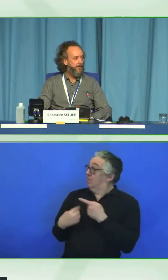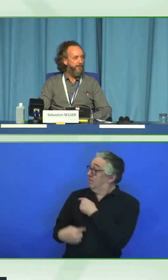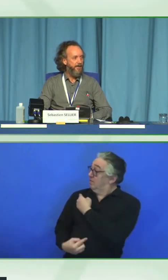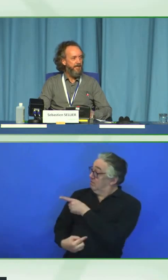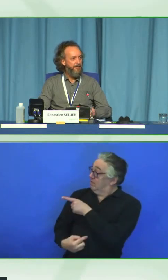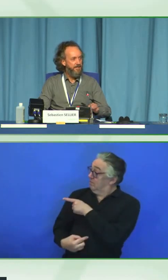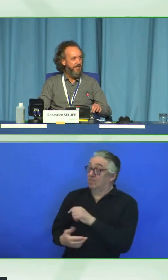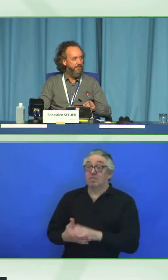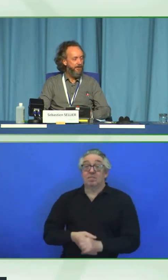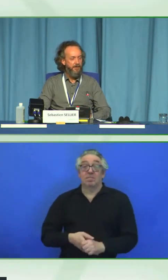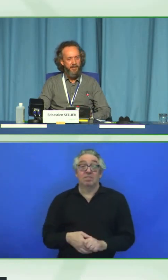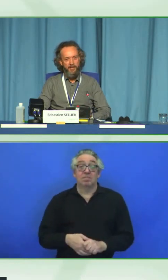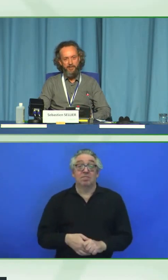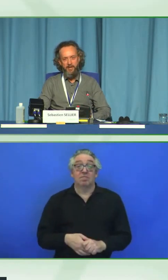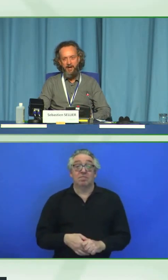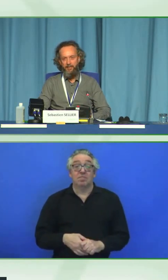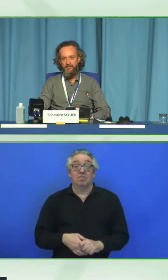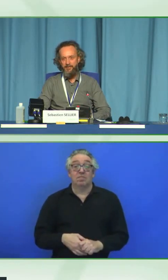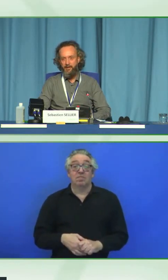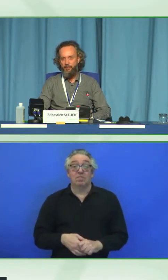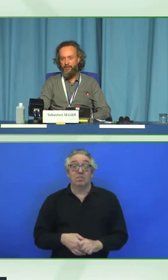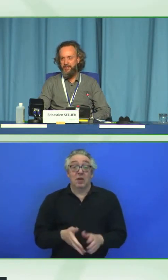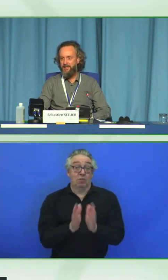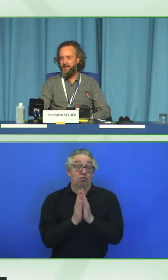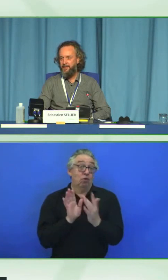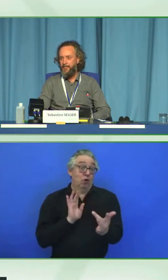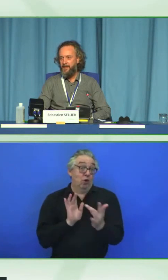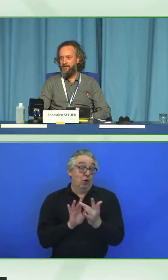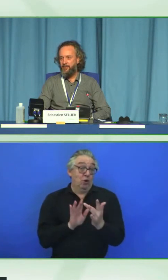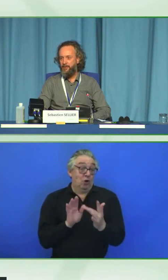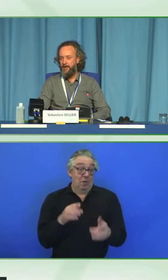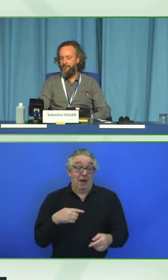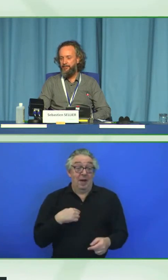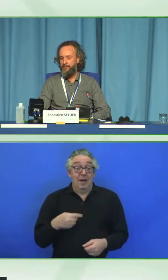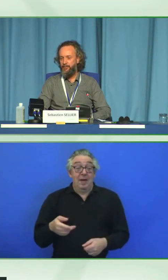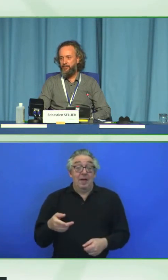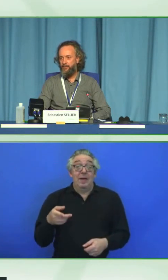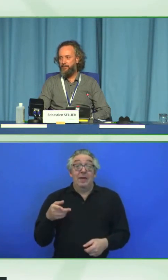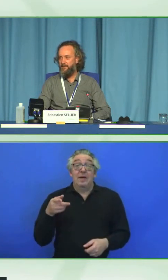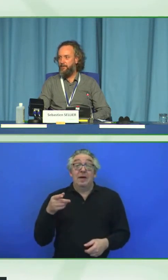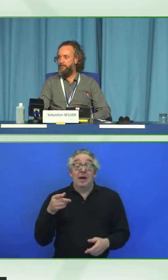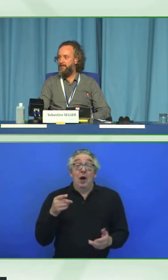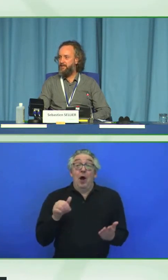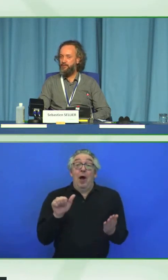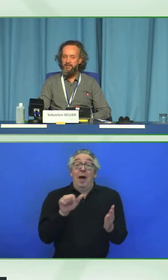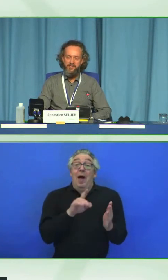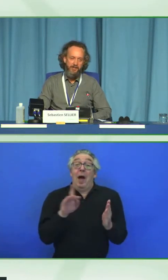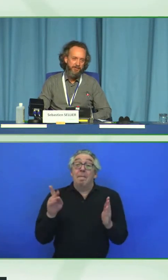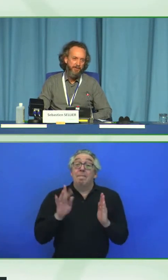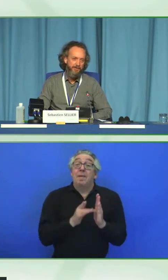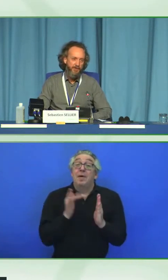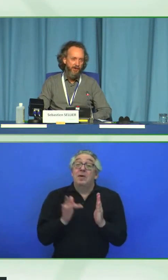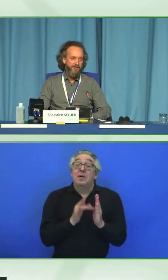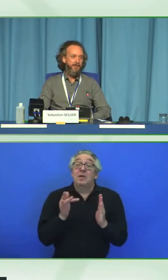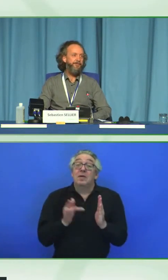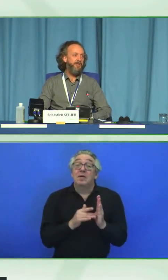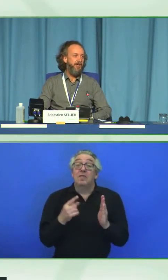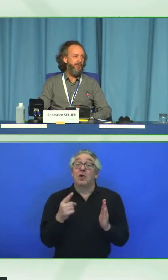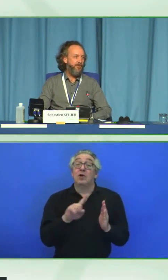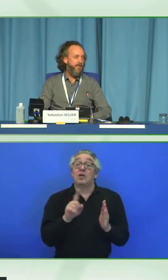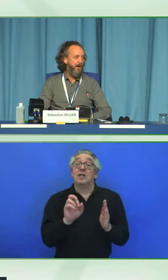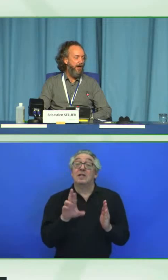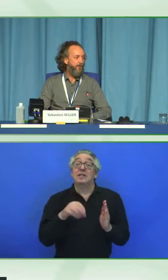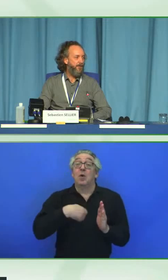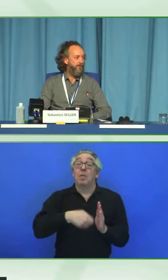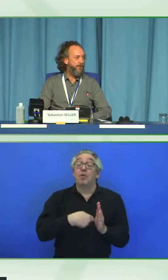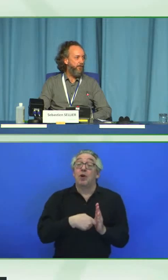touch. My name is in the app of the Zero project, and so we'd be very pleased to discuss with you after